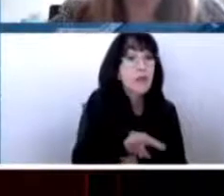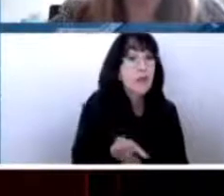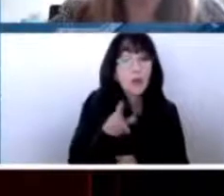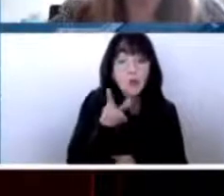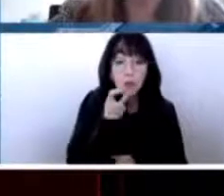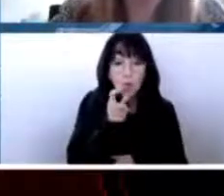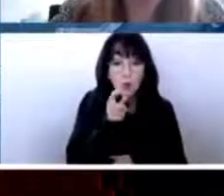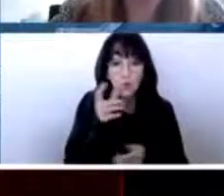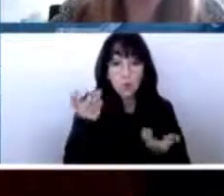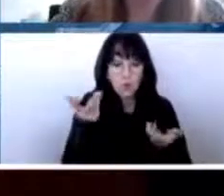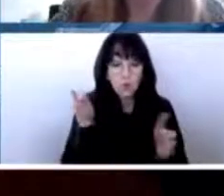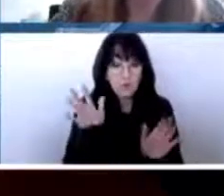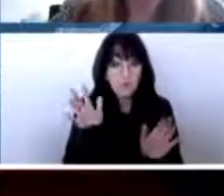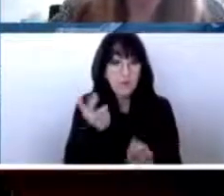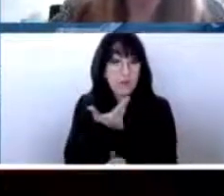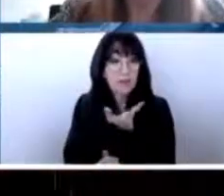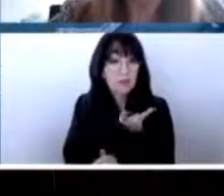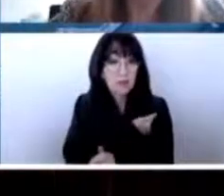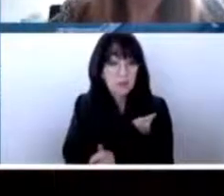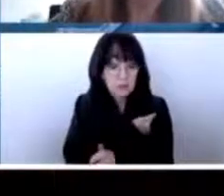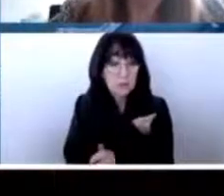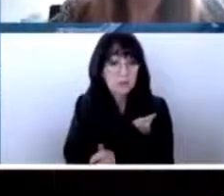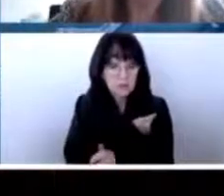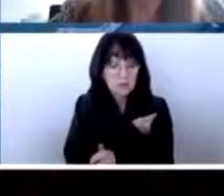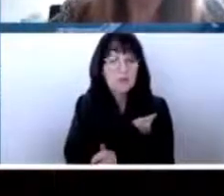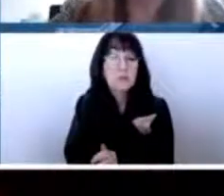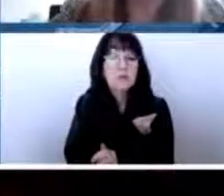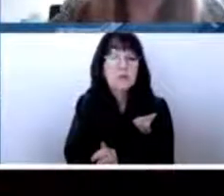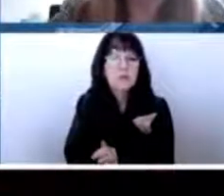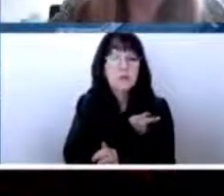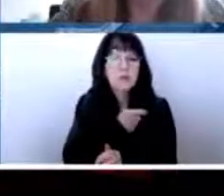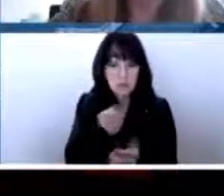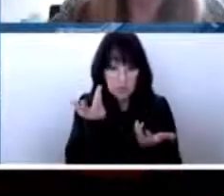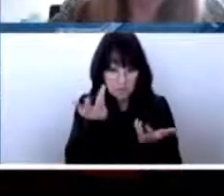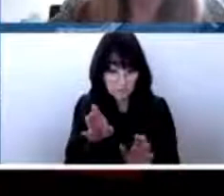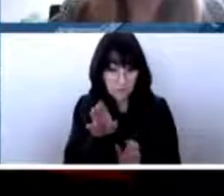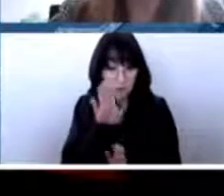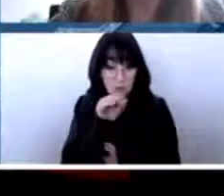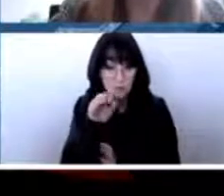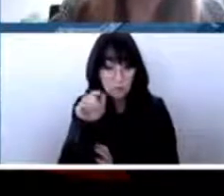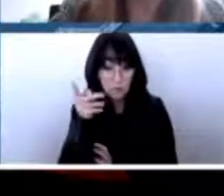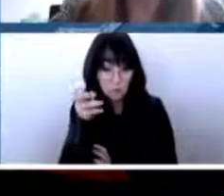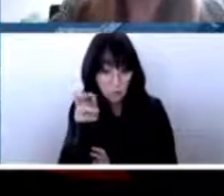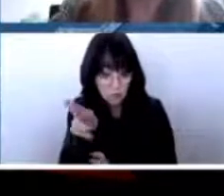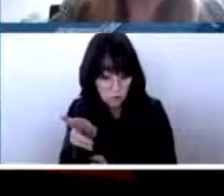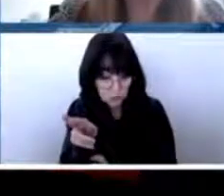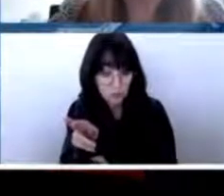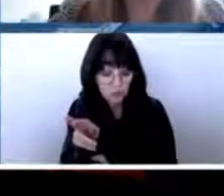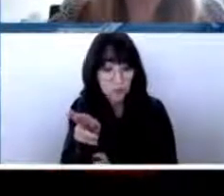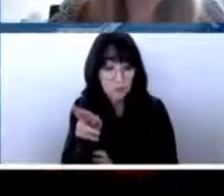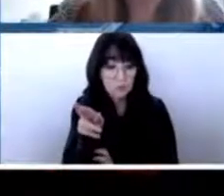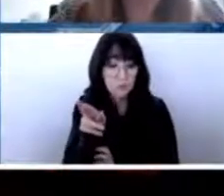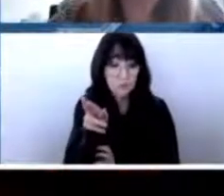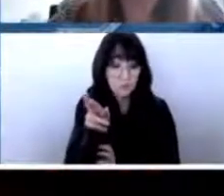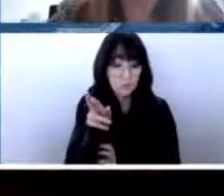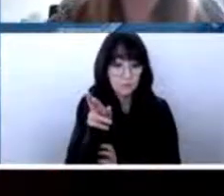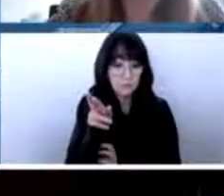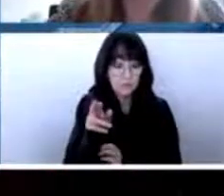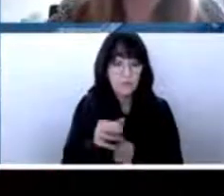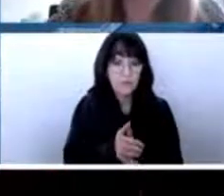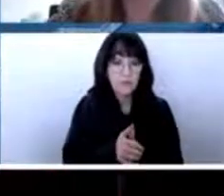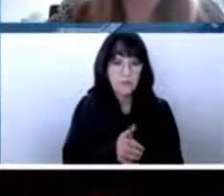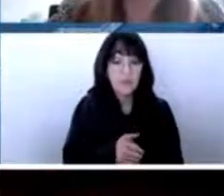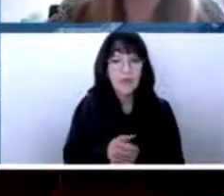COVID vaccination. In other words, if you have been vaccinated and boosted, or if you've been vaccinated and you're not yet eligible for